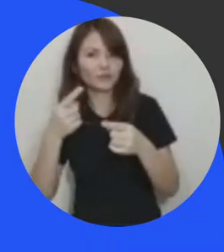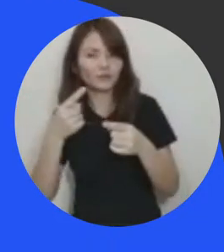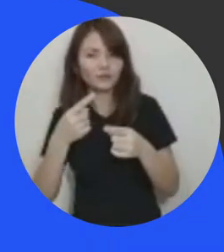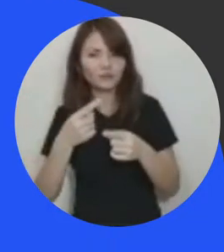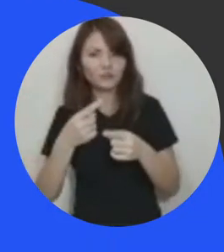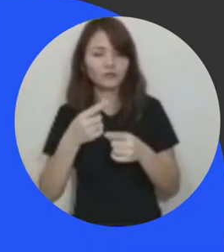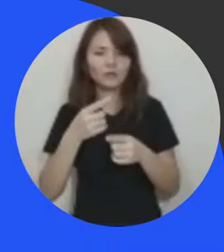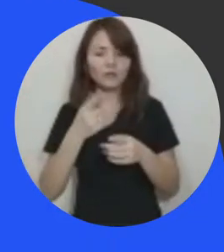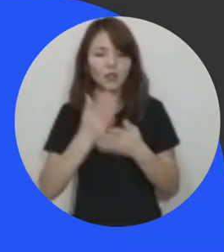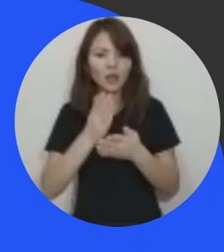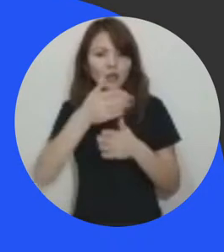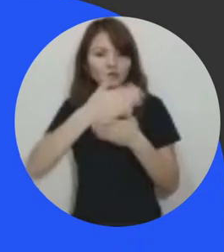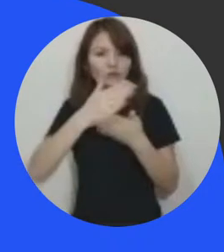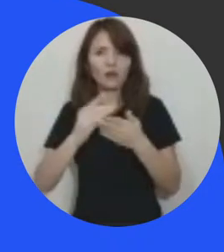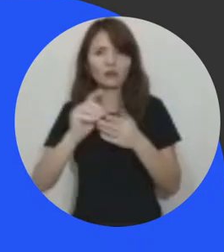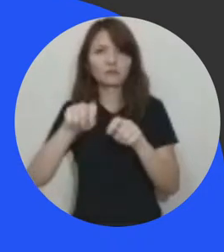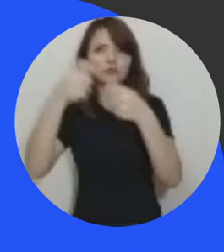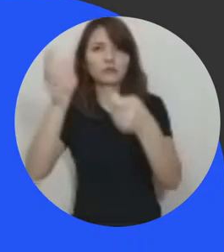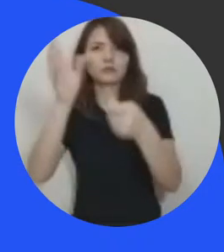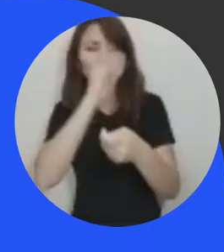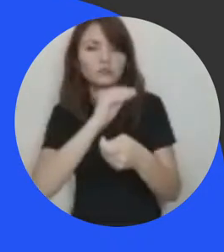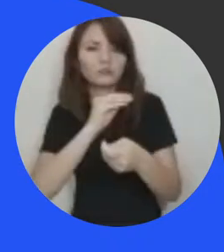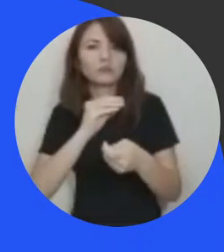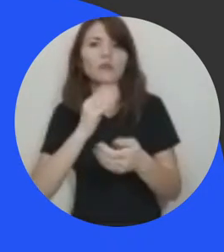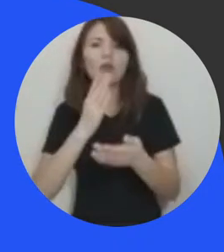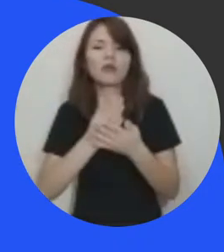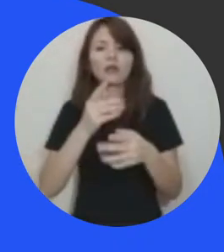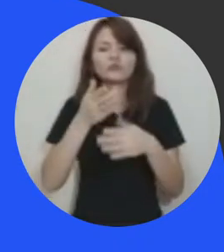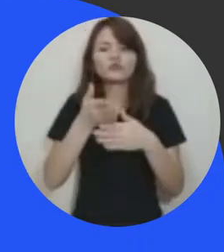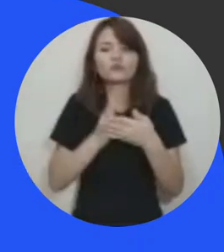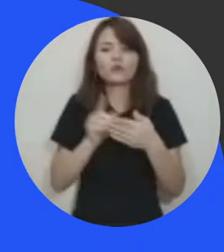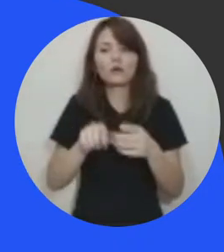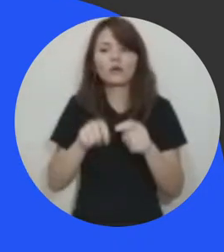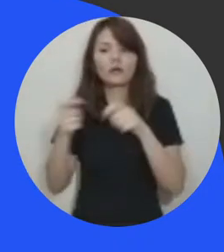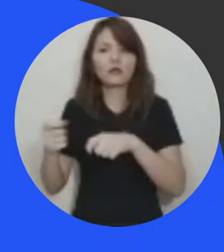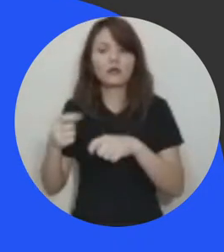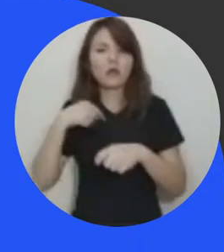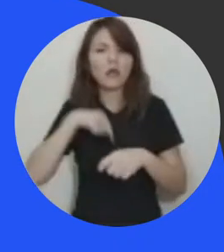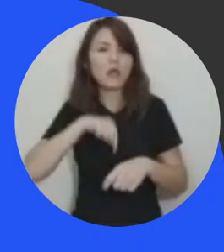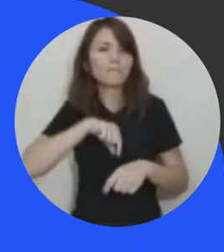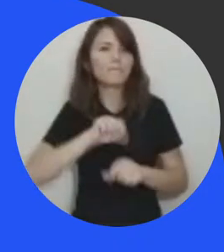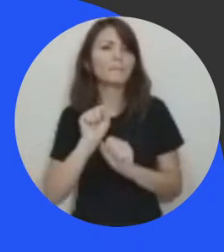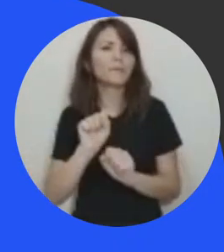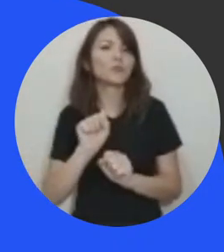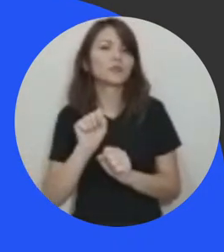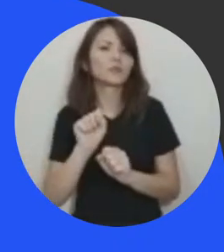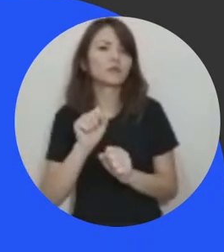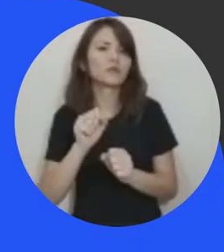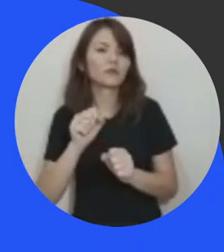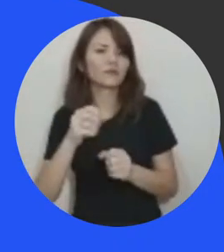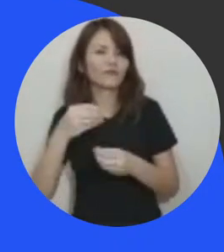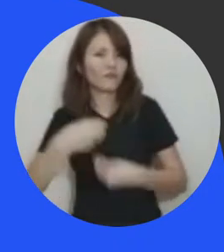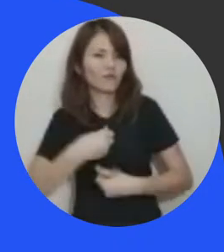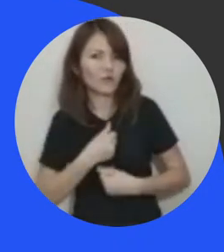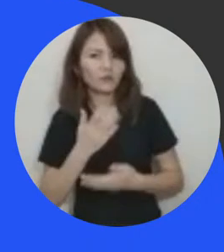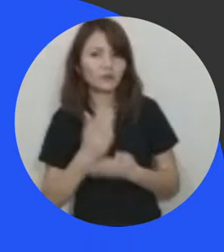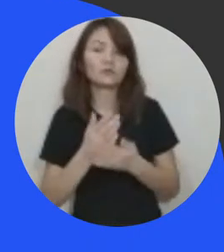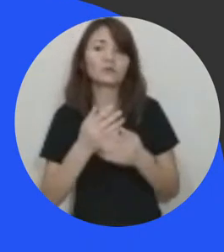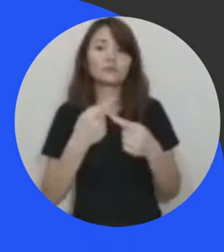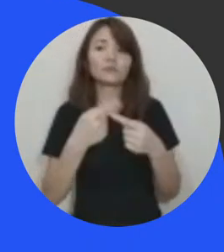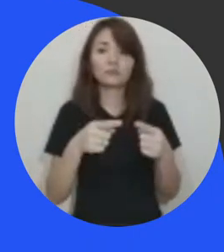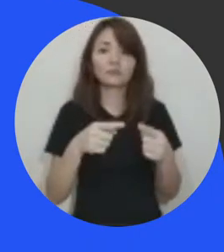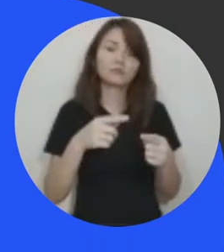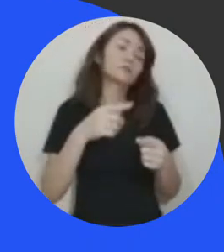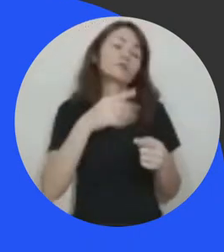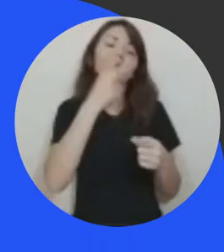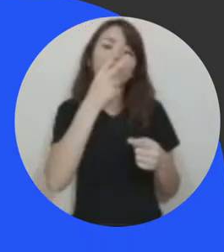response. And then we're combining our data set, so all of the many thousands of viruses that we're sequencing, with data sets around